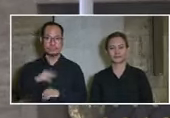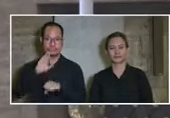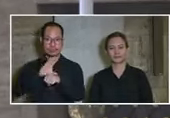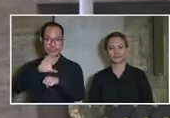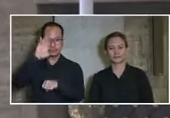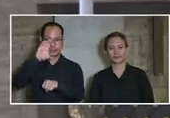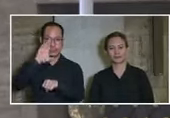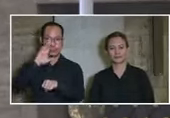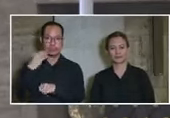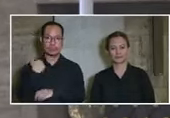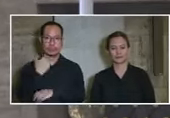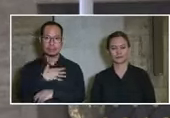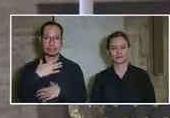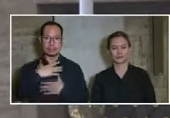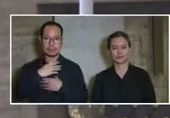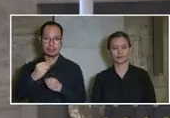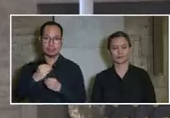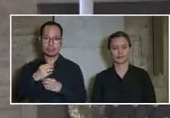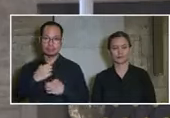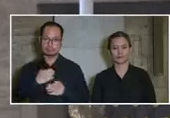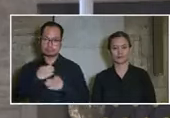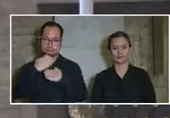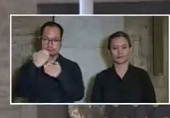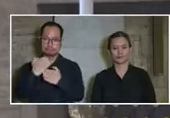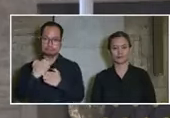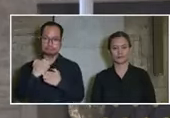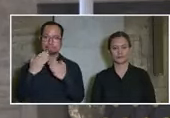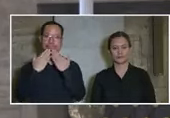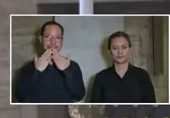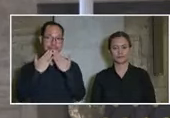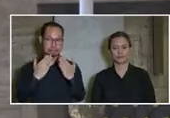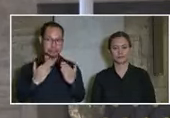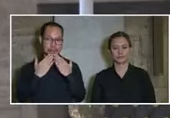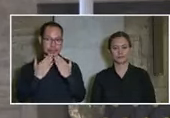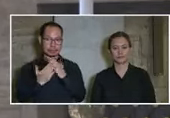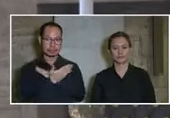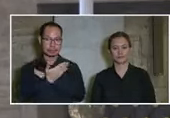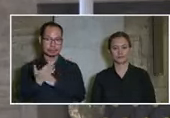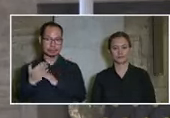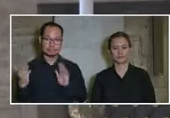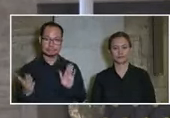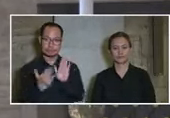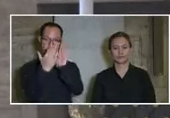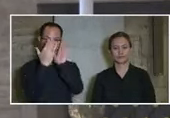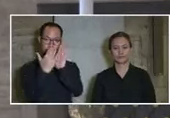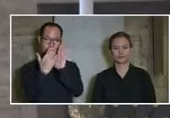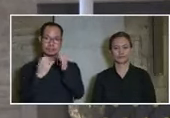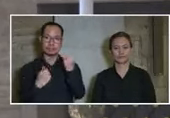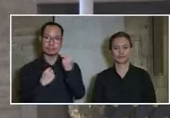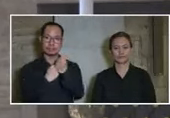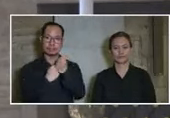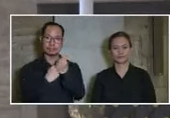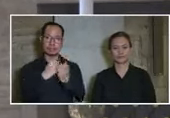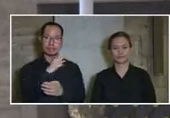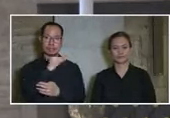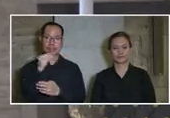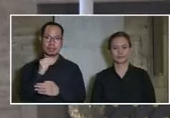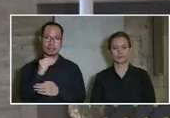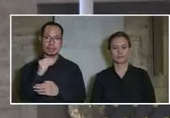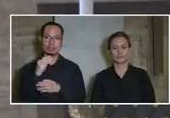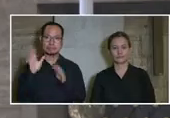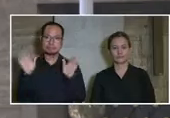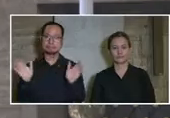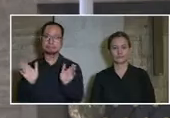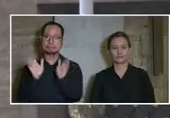Cathedral, and we would like to express our heartfelt gratitude for your presence, for your support, and for your